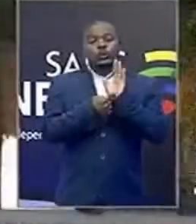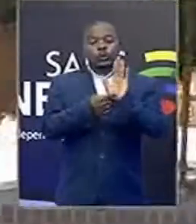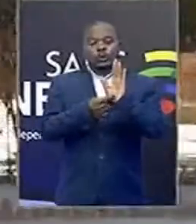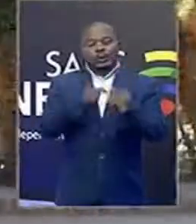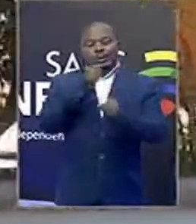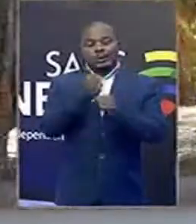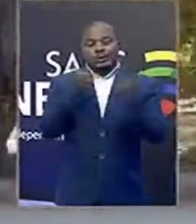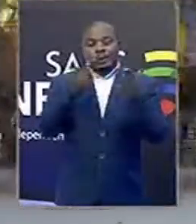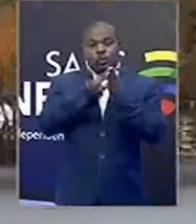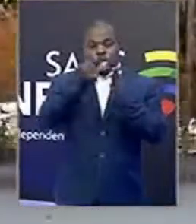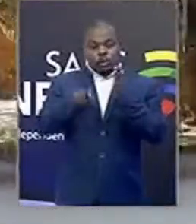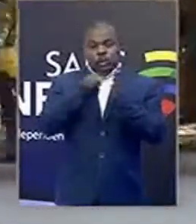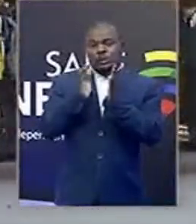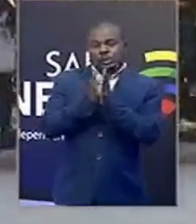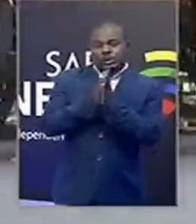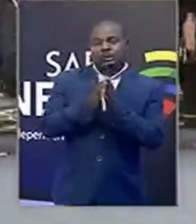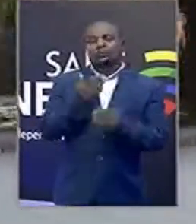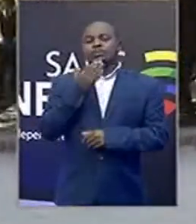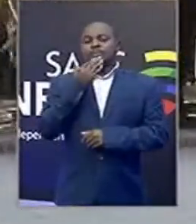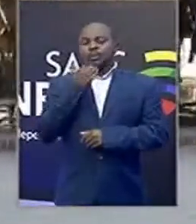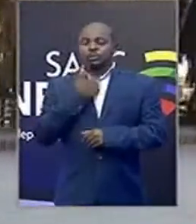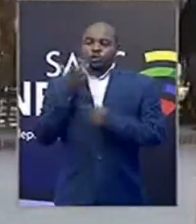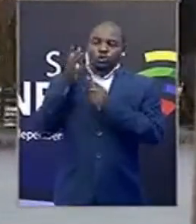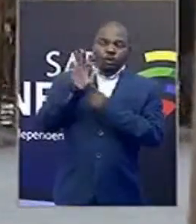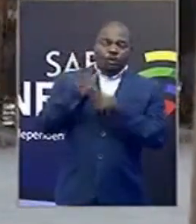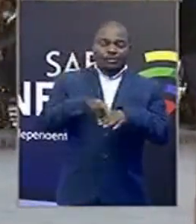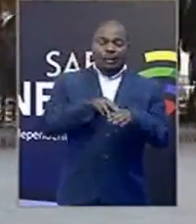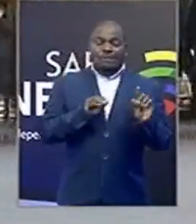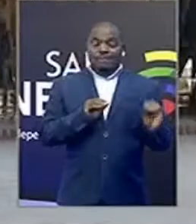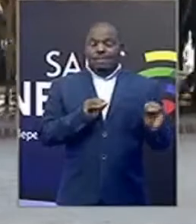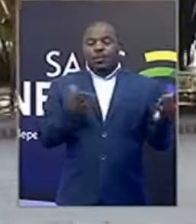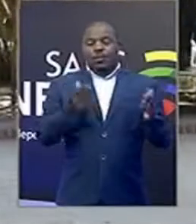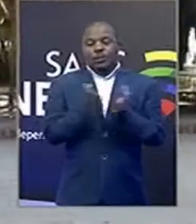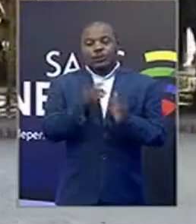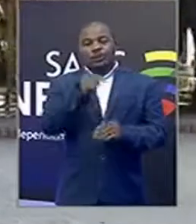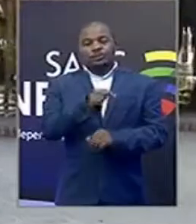grade 10 a kgopela thušo ya go bontša kgethollo ya semorafe ka sekolong.